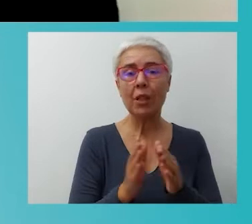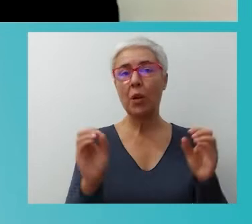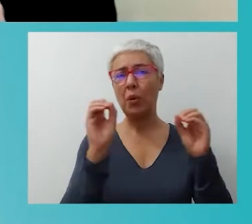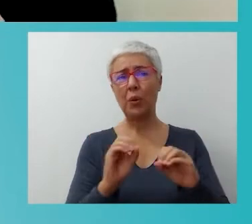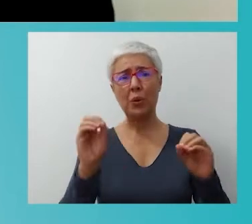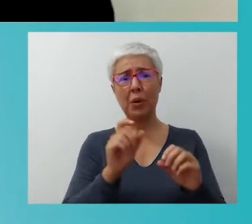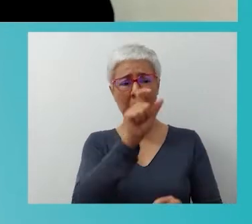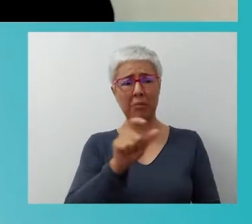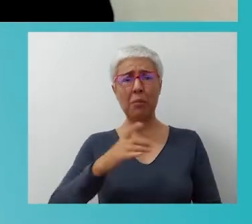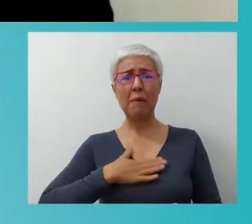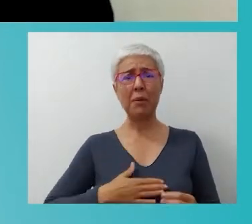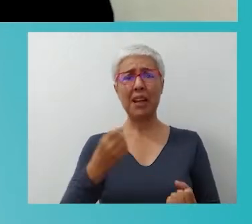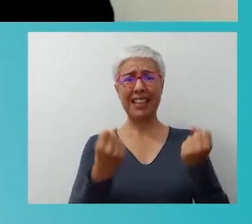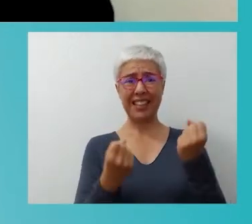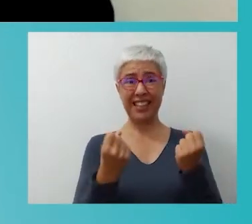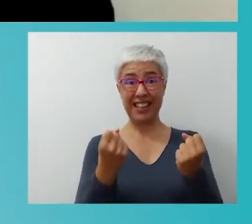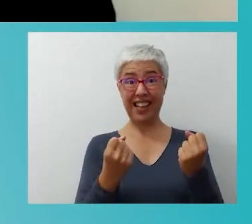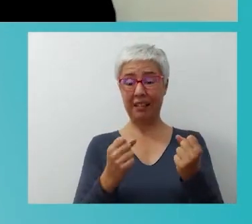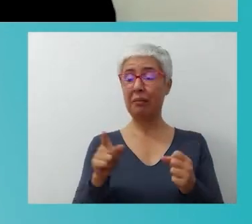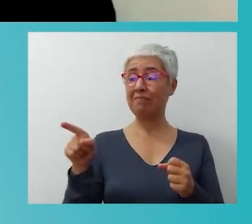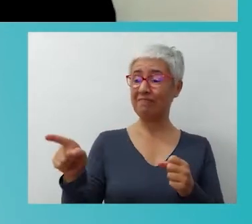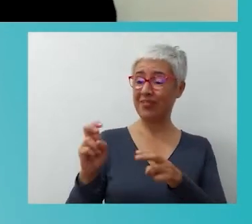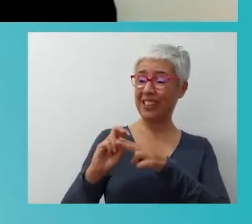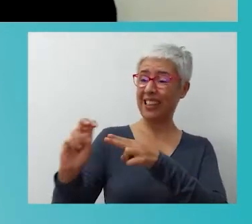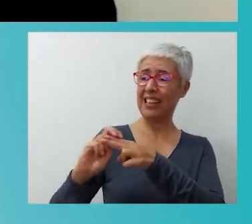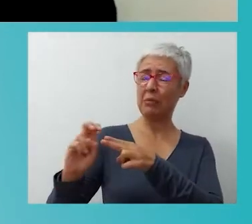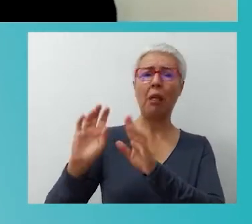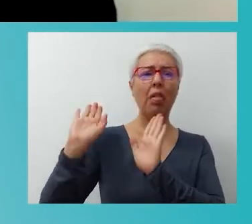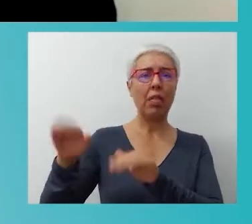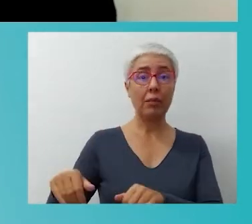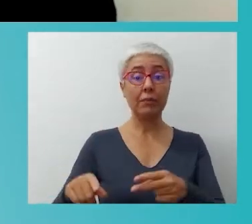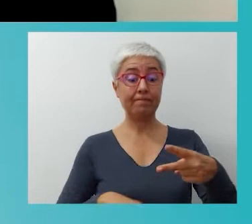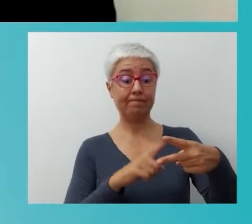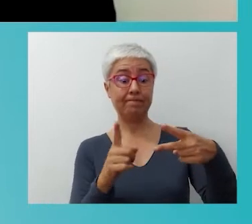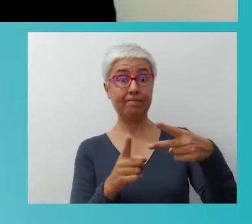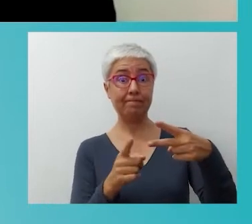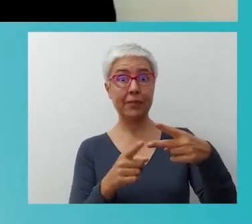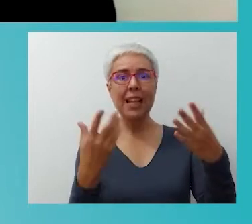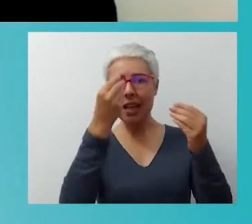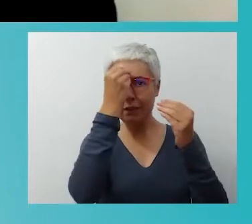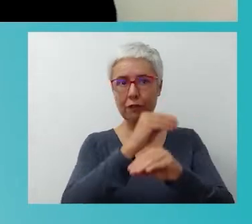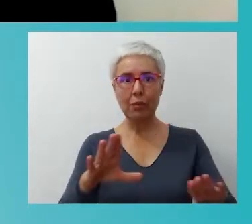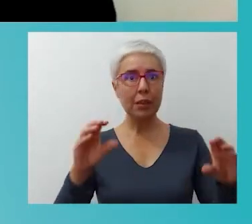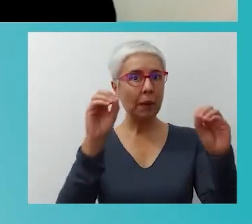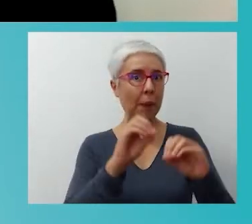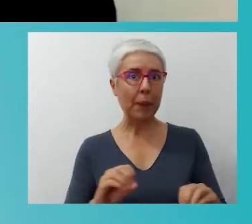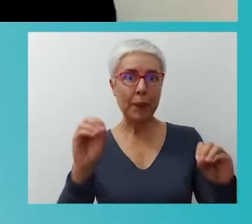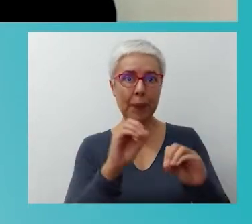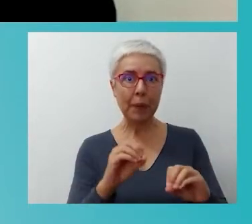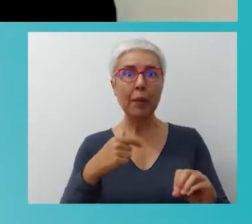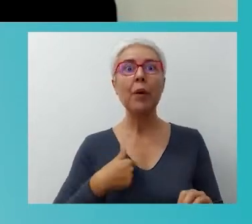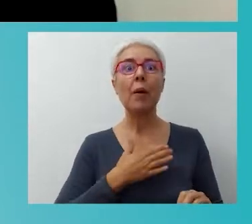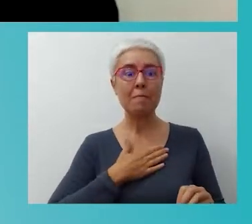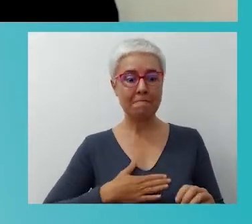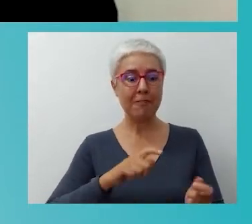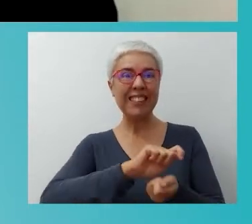those employees are really used to go to work by car. And there is also a lack of mobility data to be able to understand new mobility patterns and provide